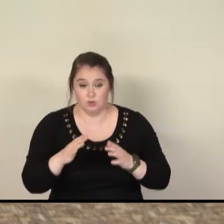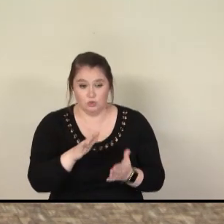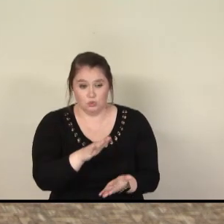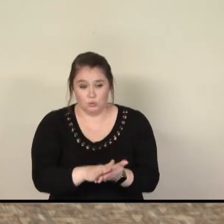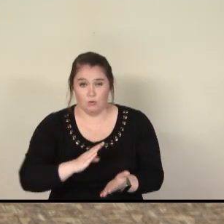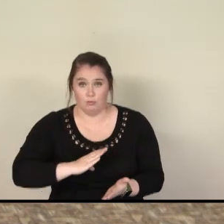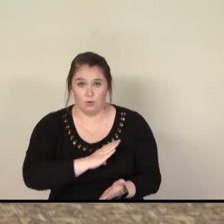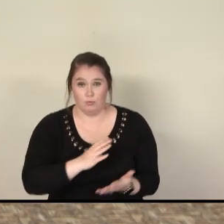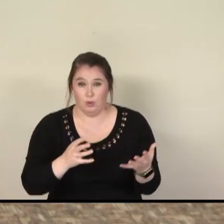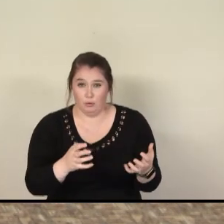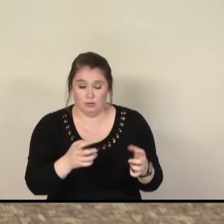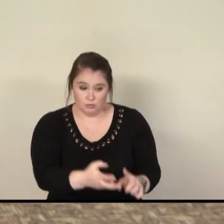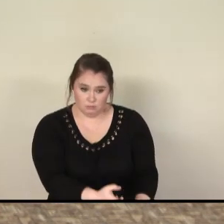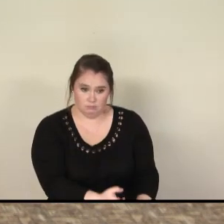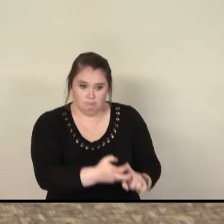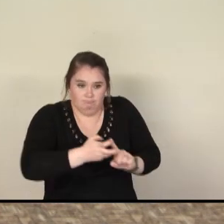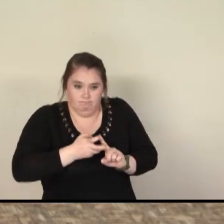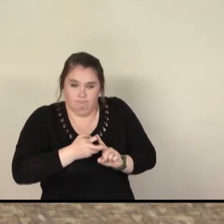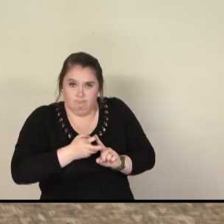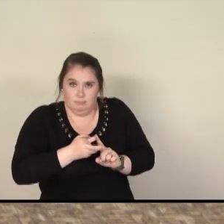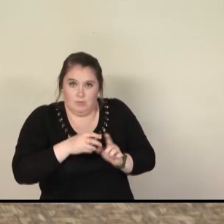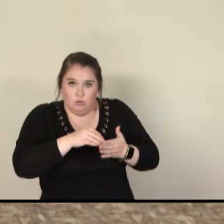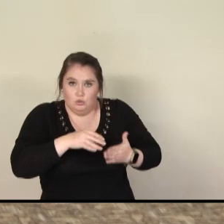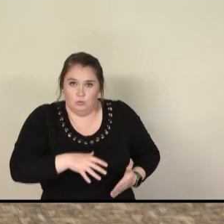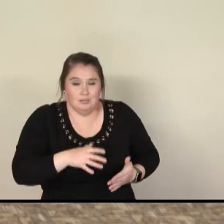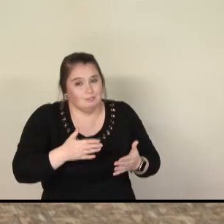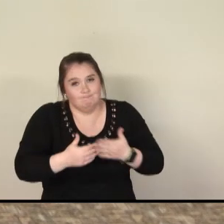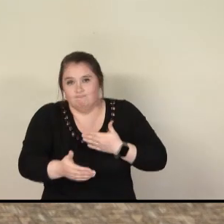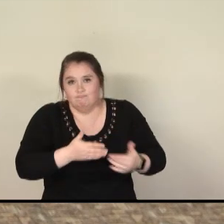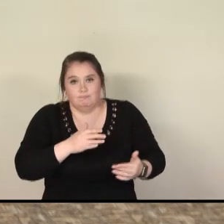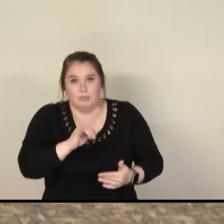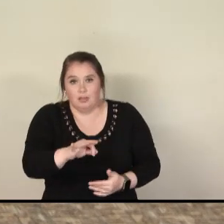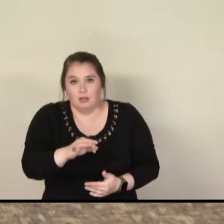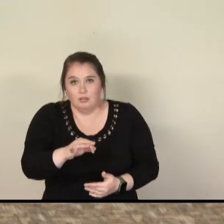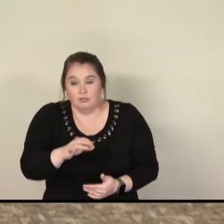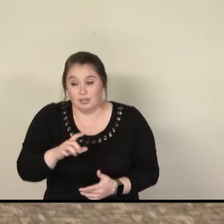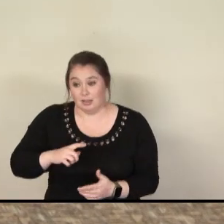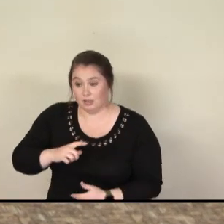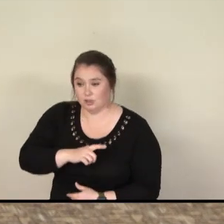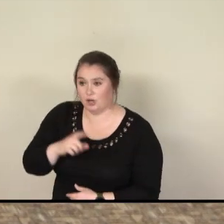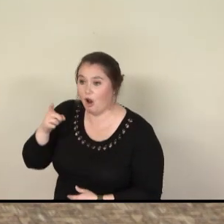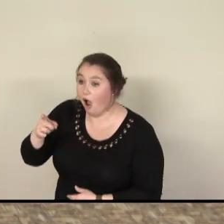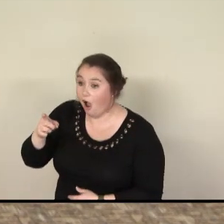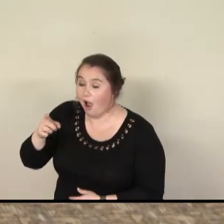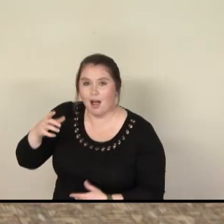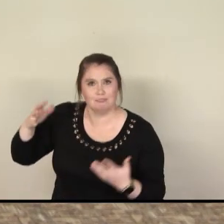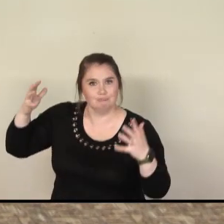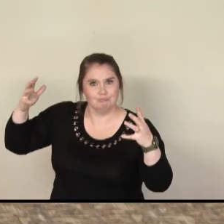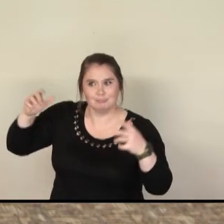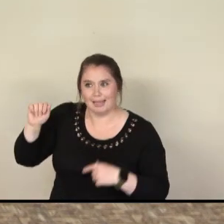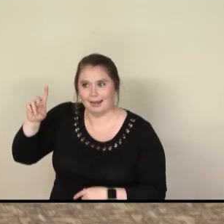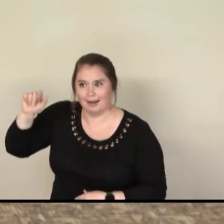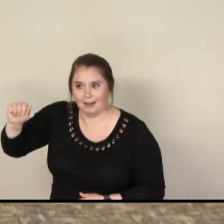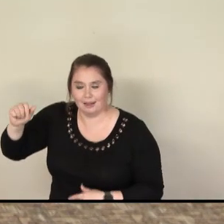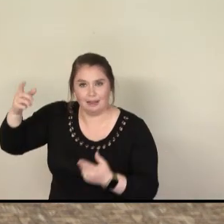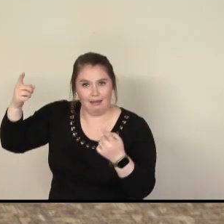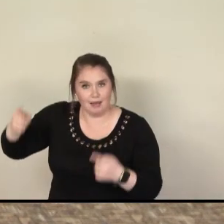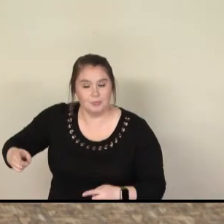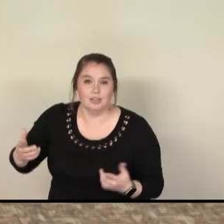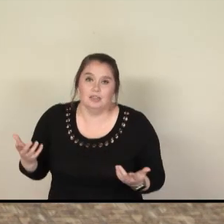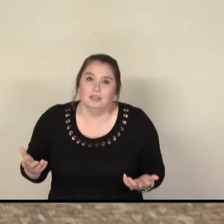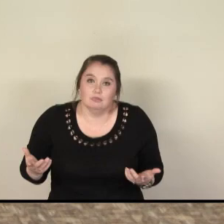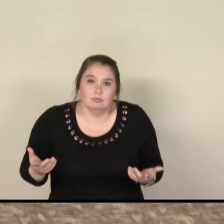at retaining our students, because even if we get a win at the legislature for ADA, if the enrollment